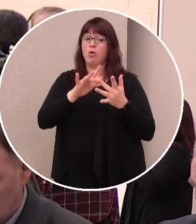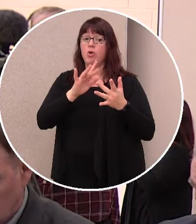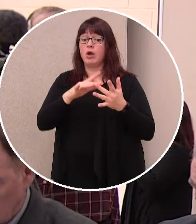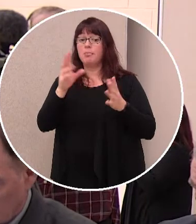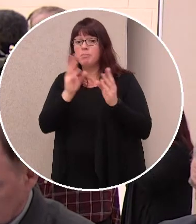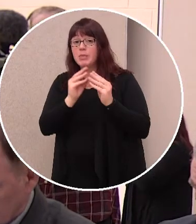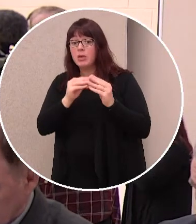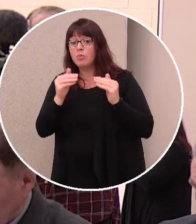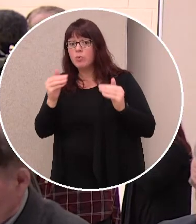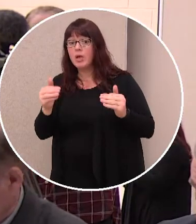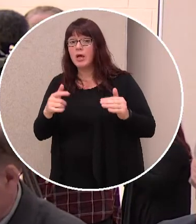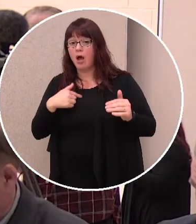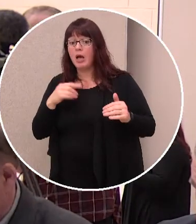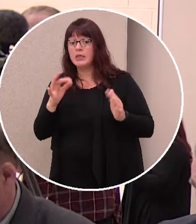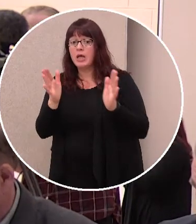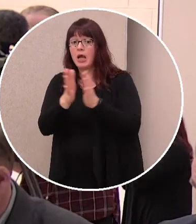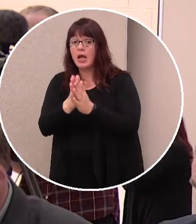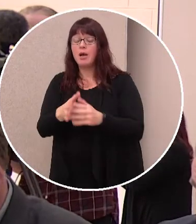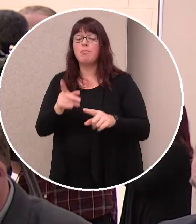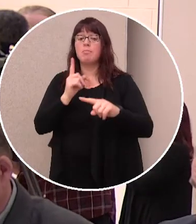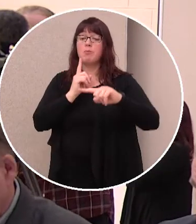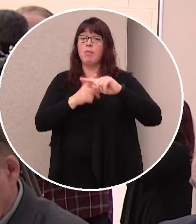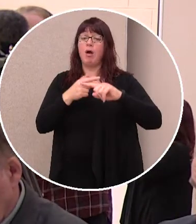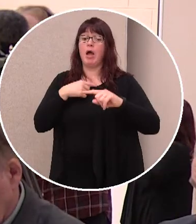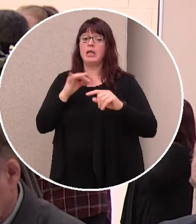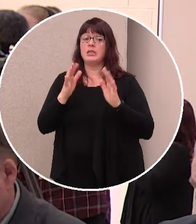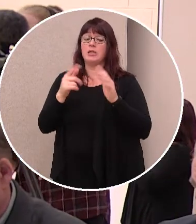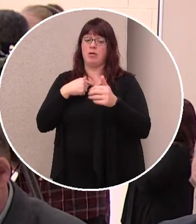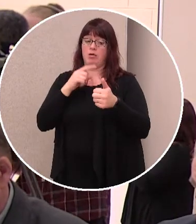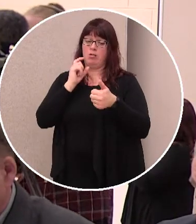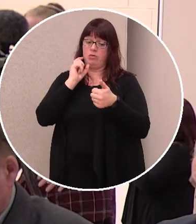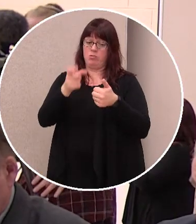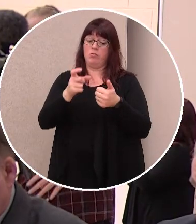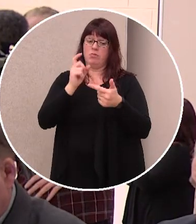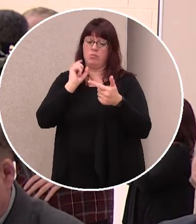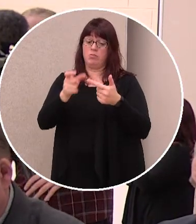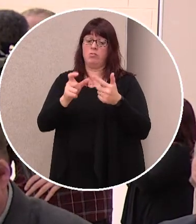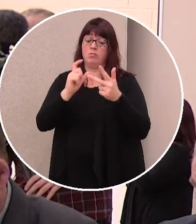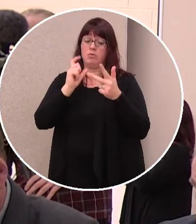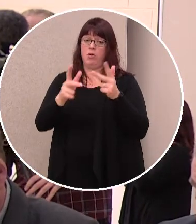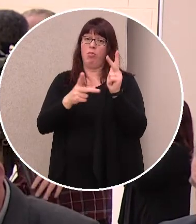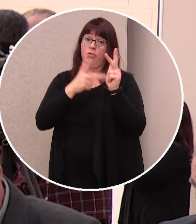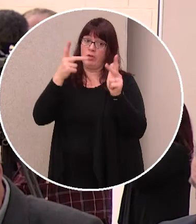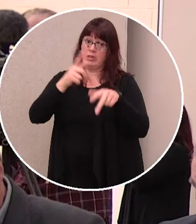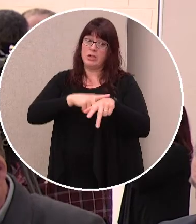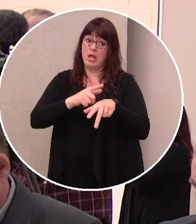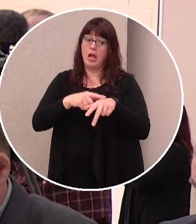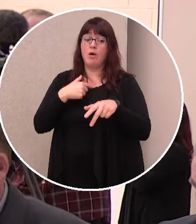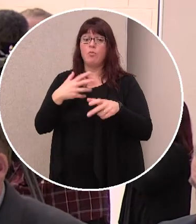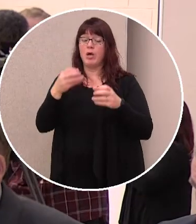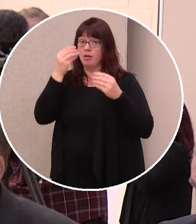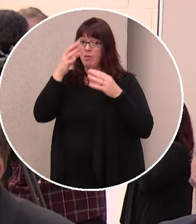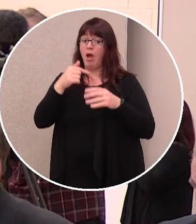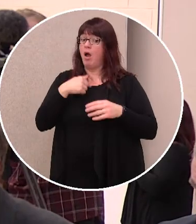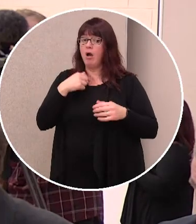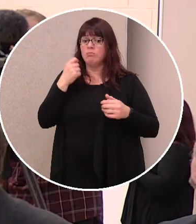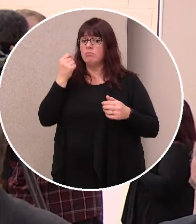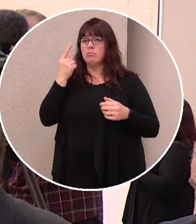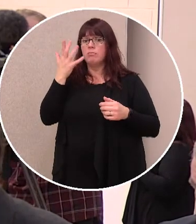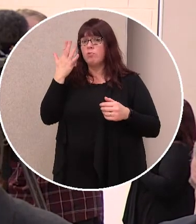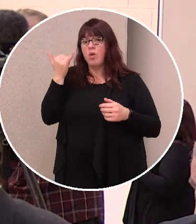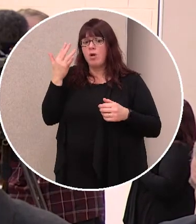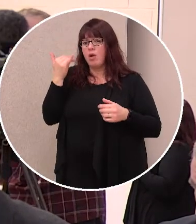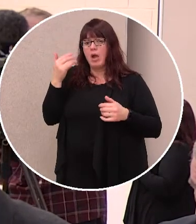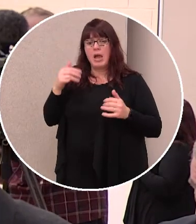the request. In fact, I requested 3 times that just to get information on this. I just don't understand